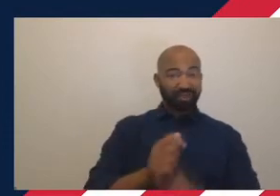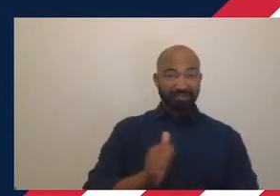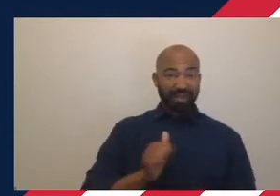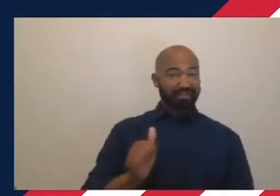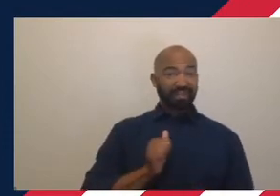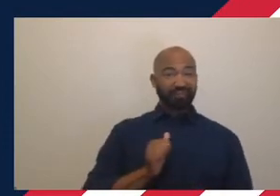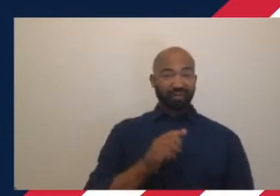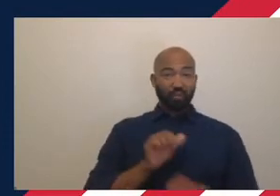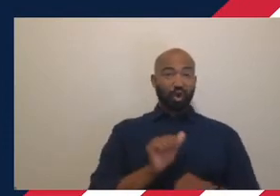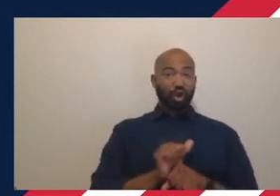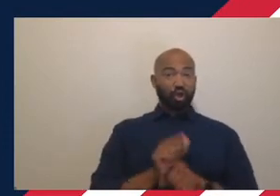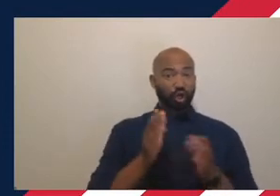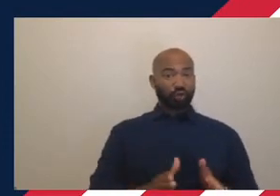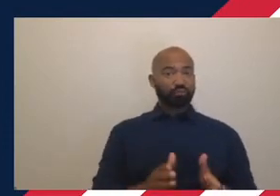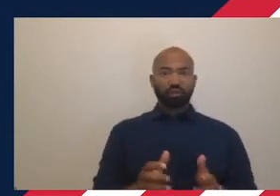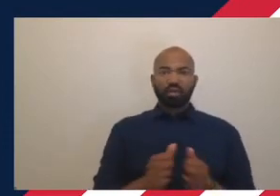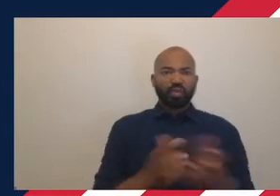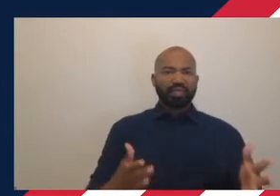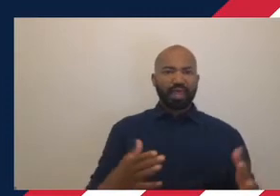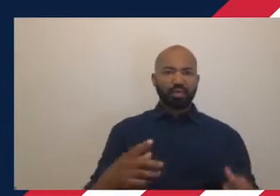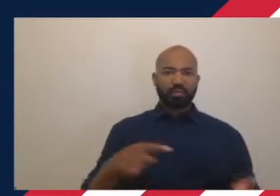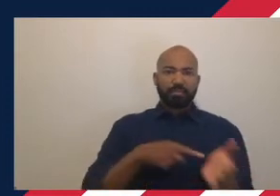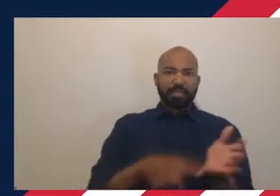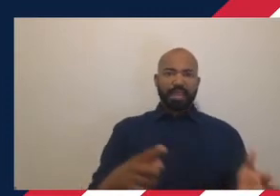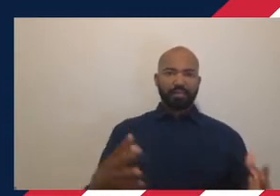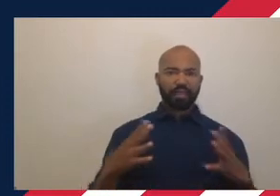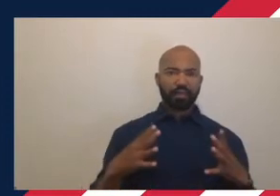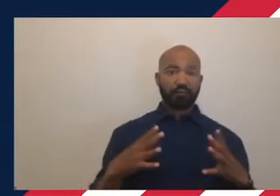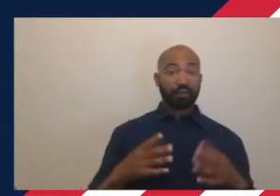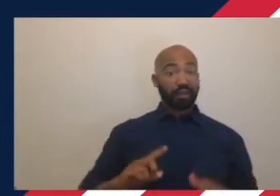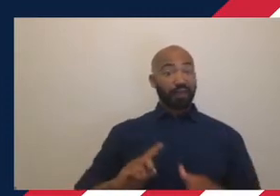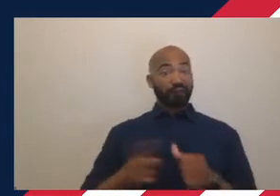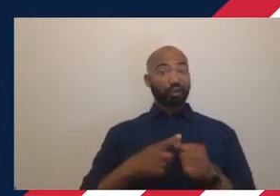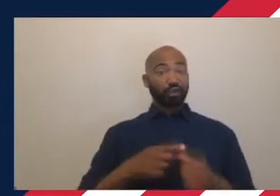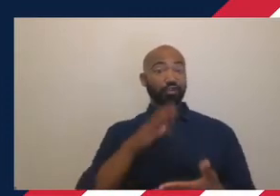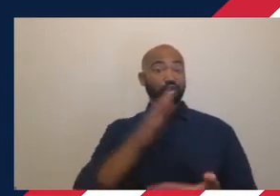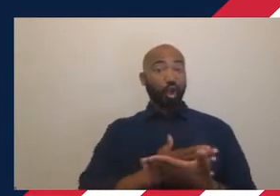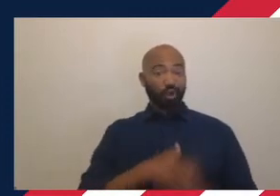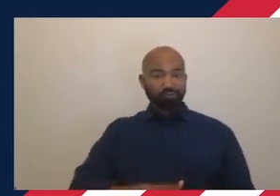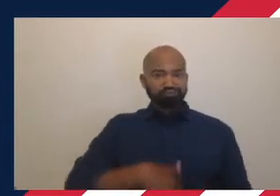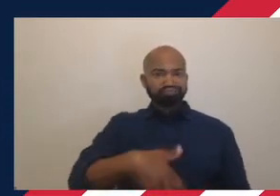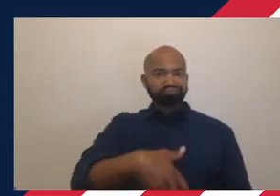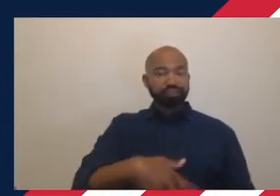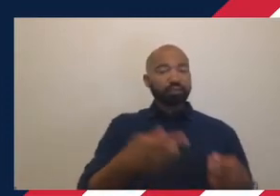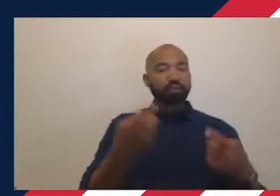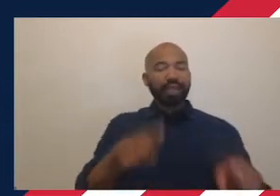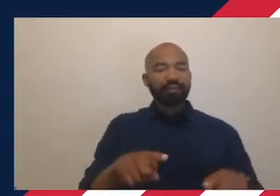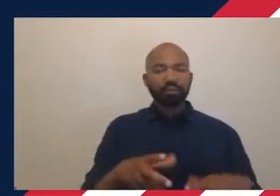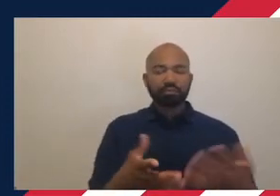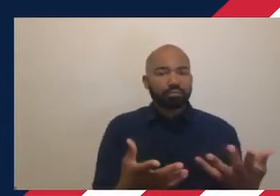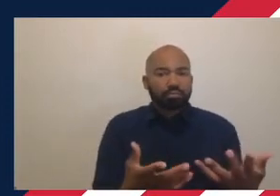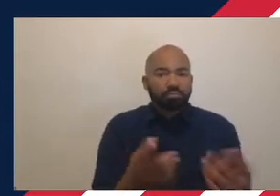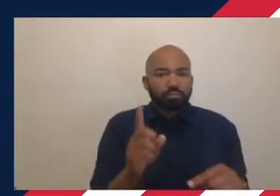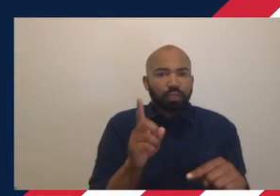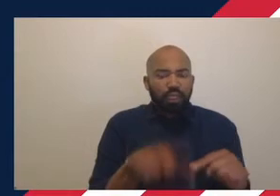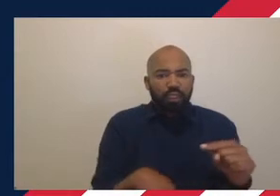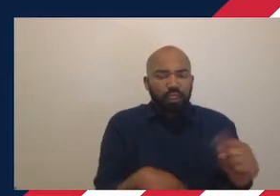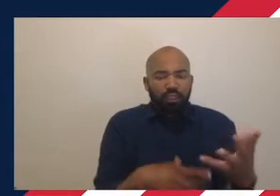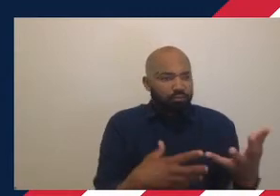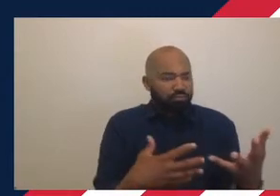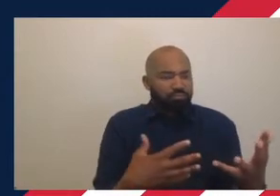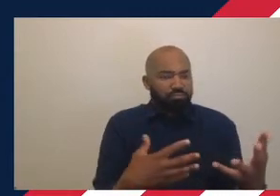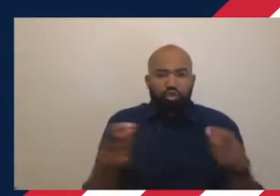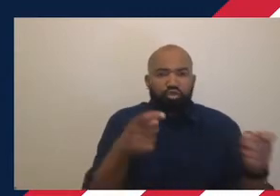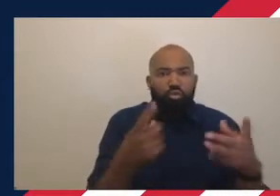leave and I was pregnant with my first daughter. Paid leave means the ability to be equal, the ability to close